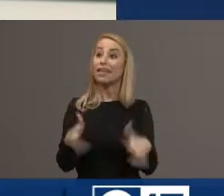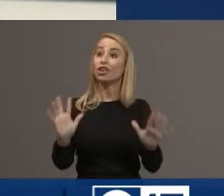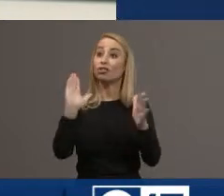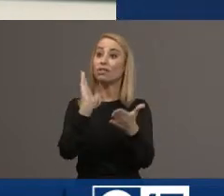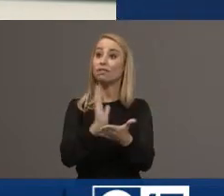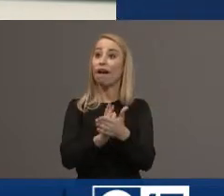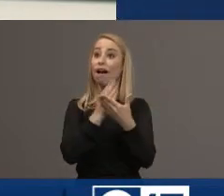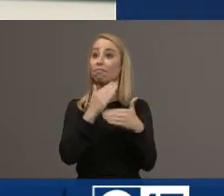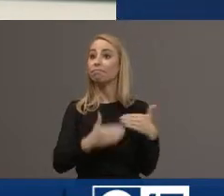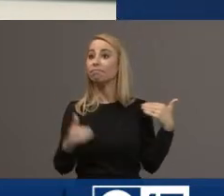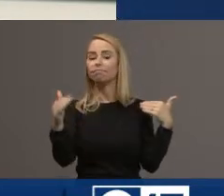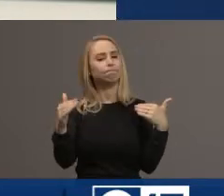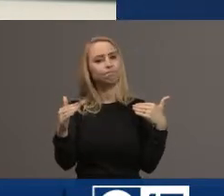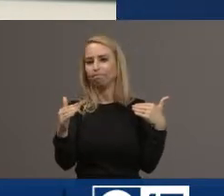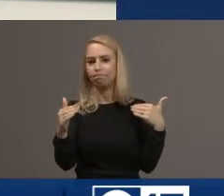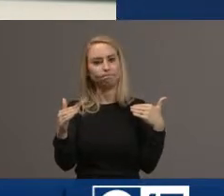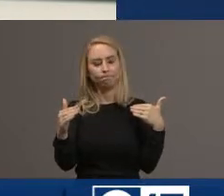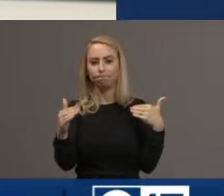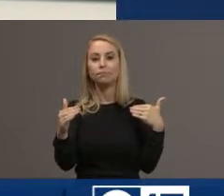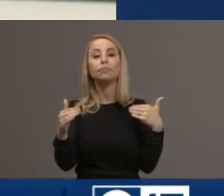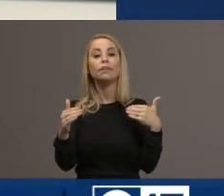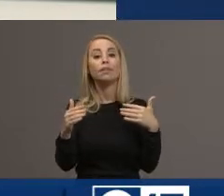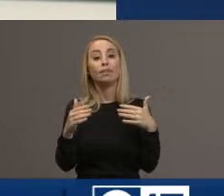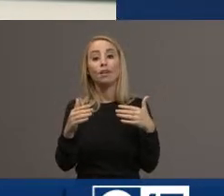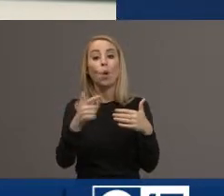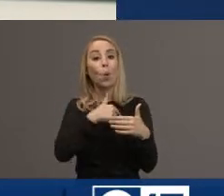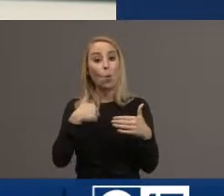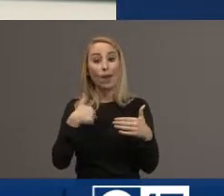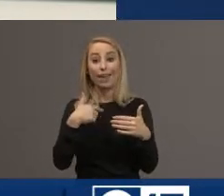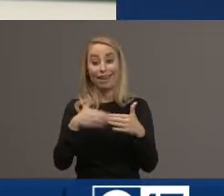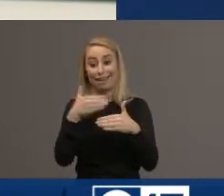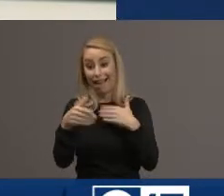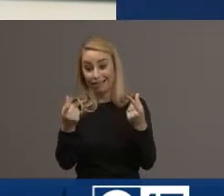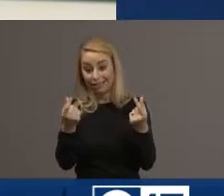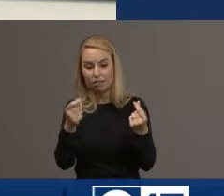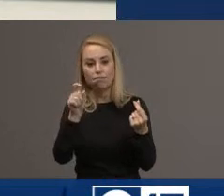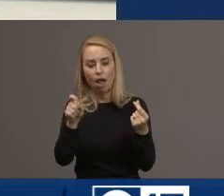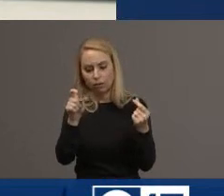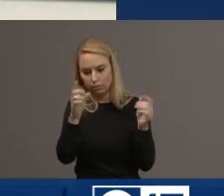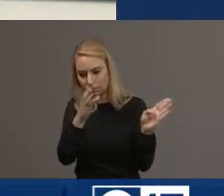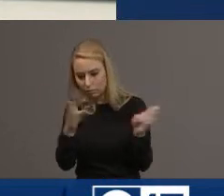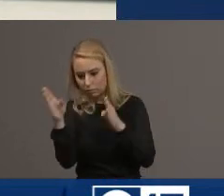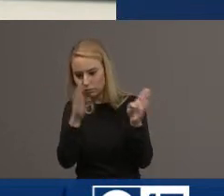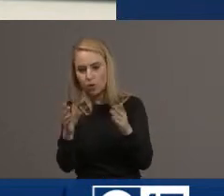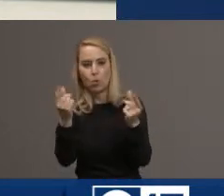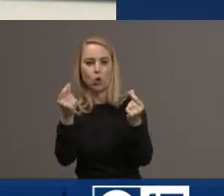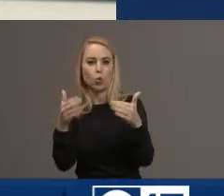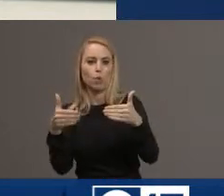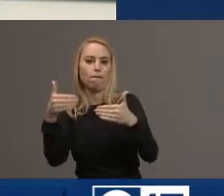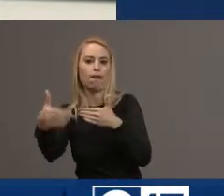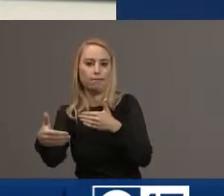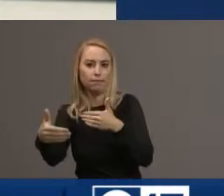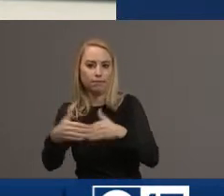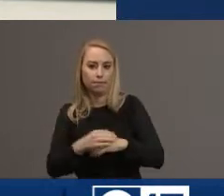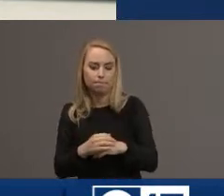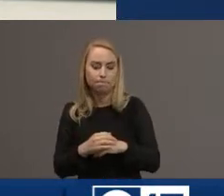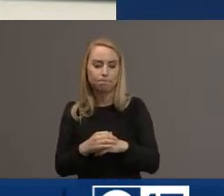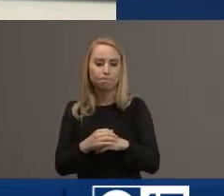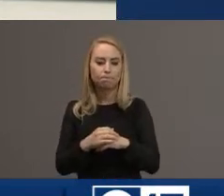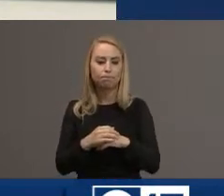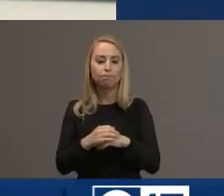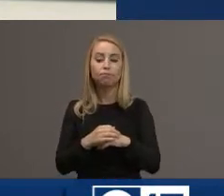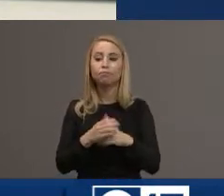be what's next. What does the next inning hold for the state of Arizona? So I want to say to